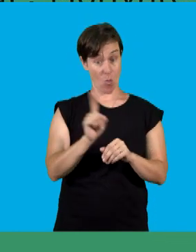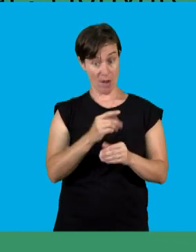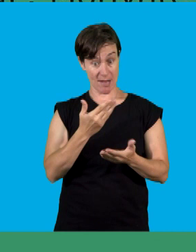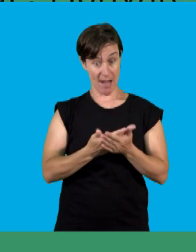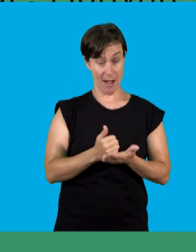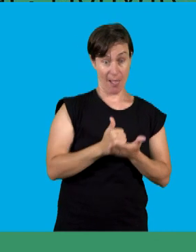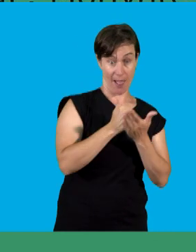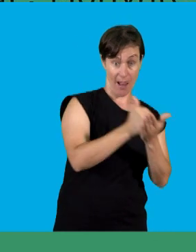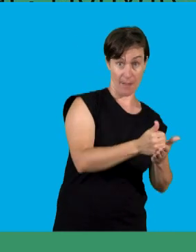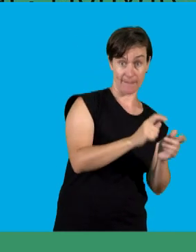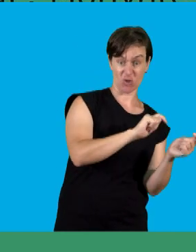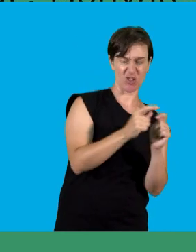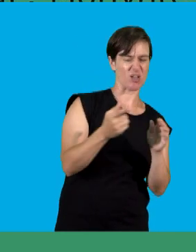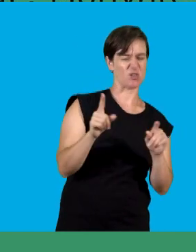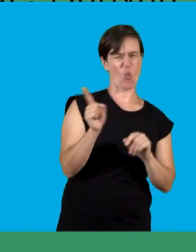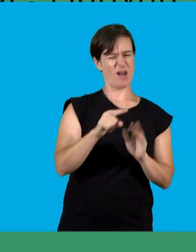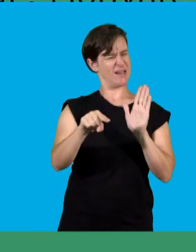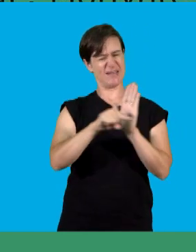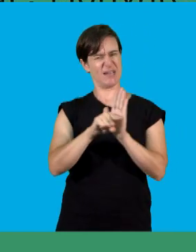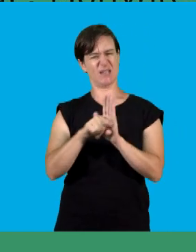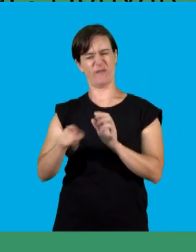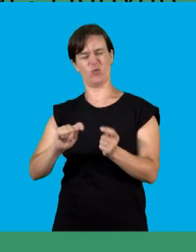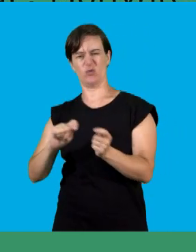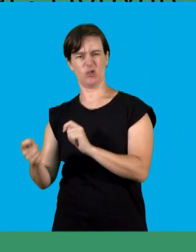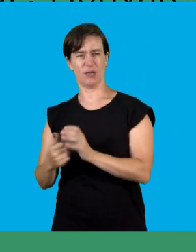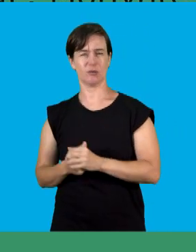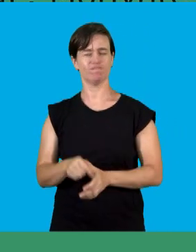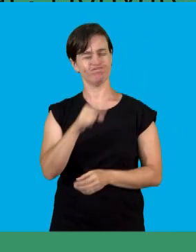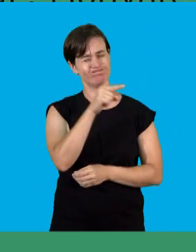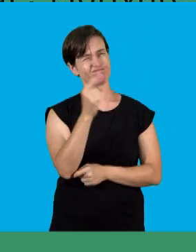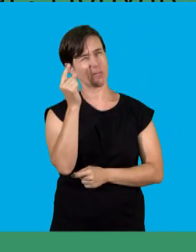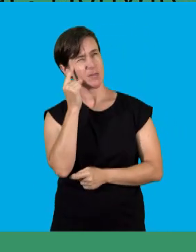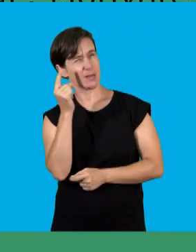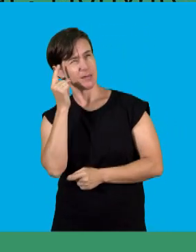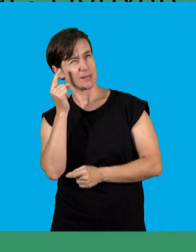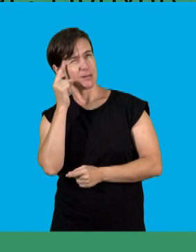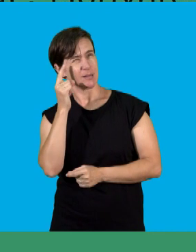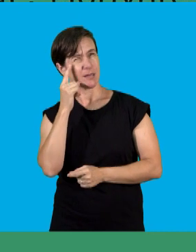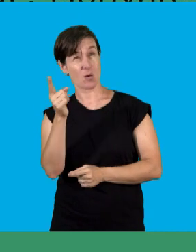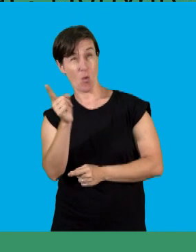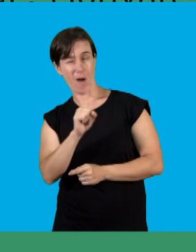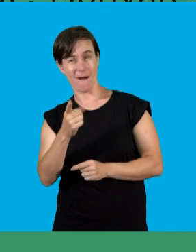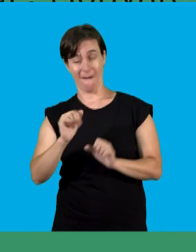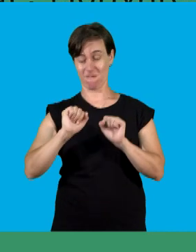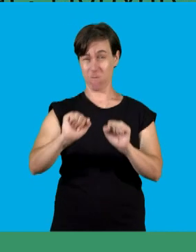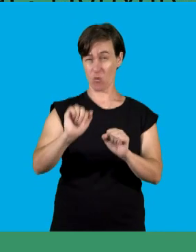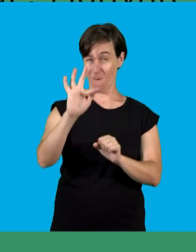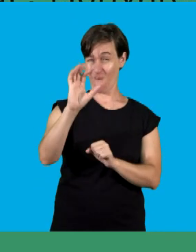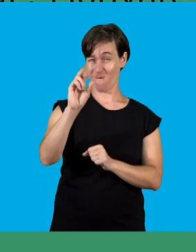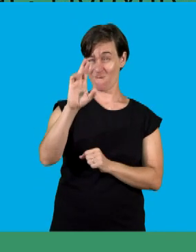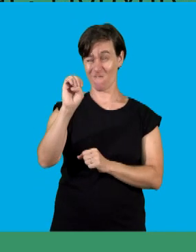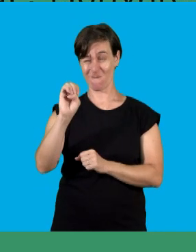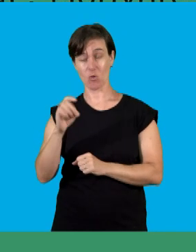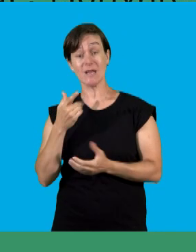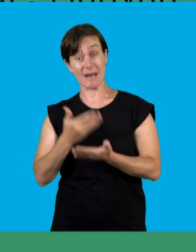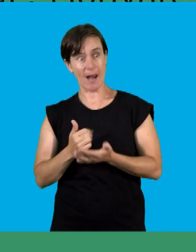change. I'll repeat that last point. NL considered the forces acting for change